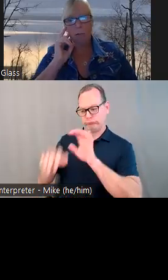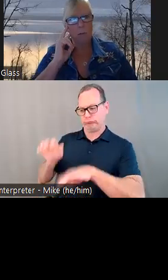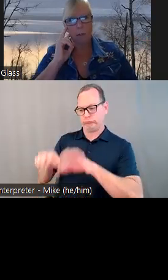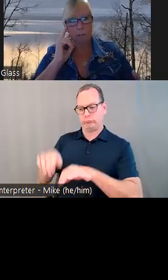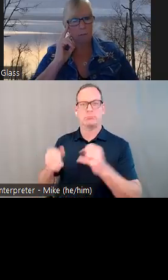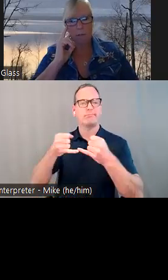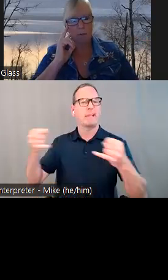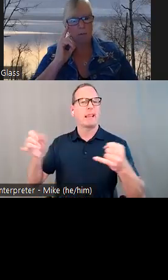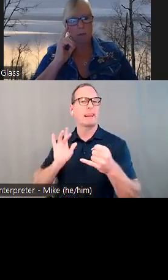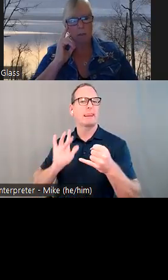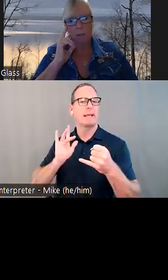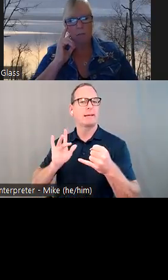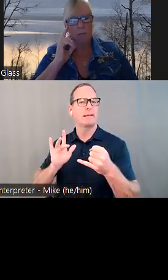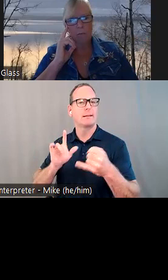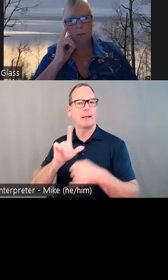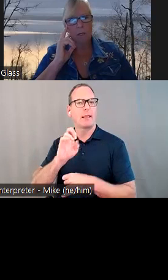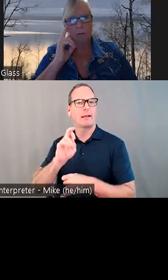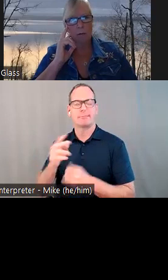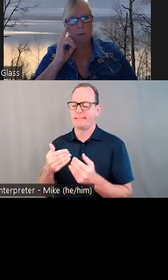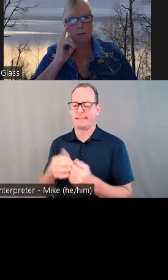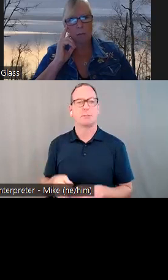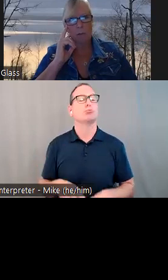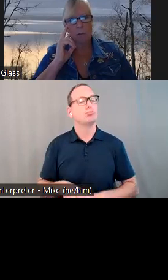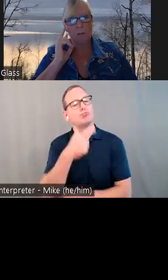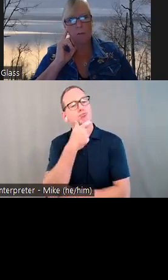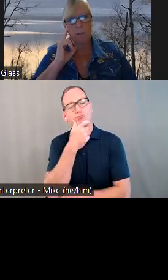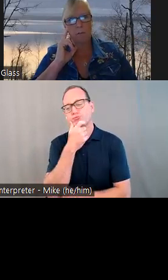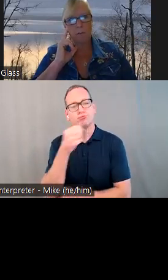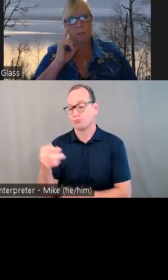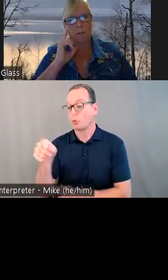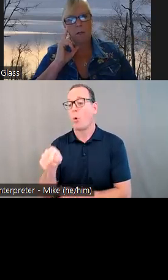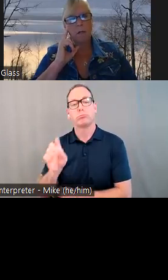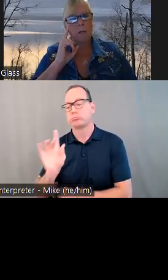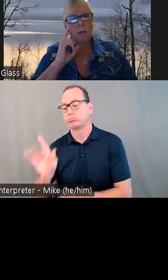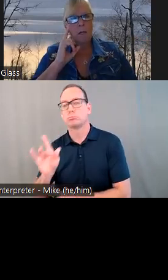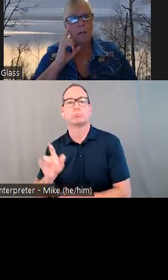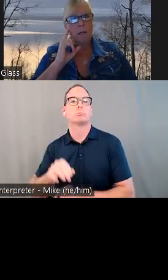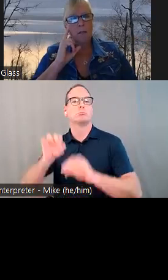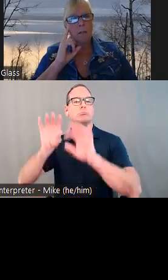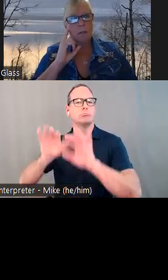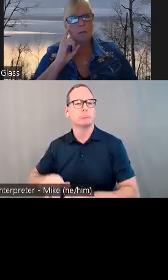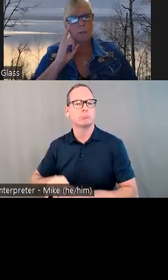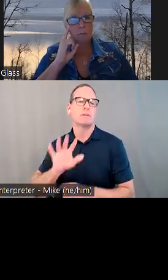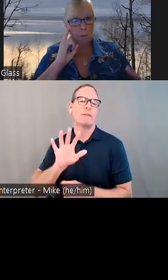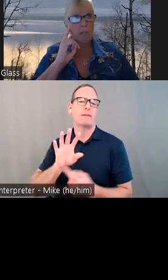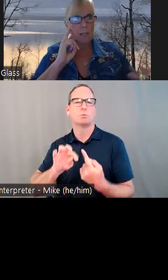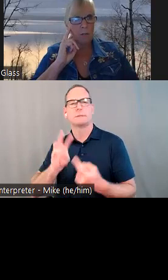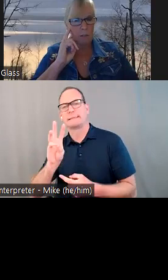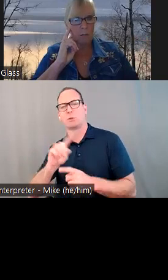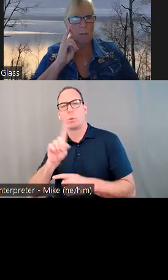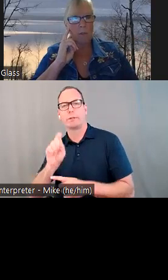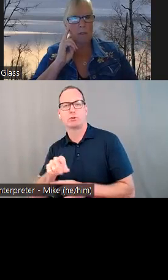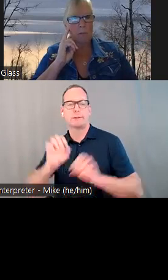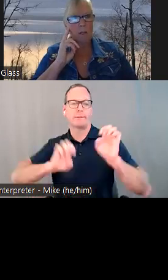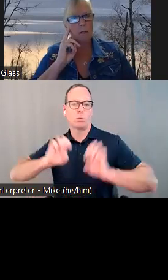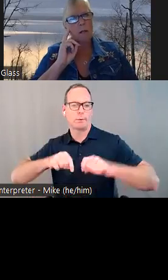again, really quick, just if you can click on it right from the chat, you can open it up and do the evaluation for us. And she'll put it in later in